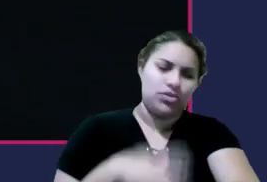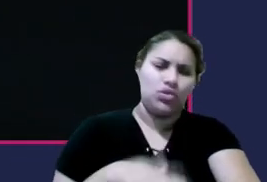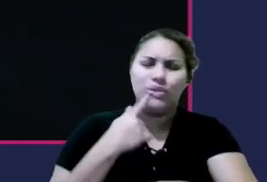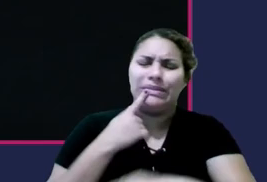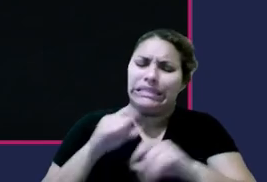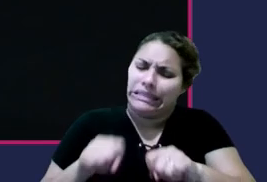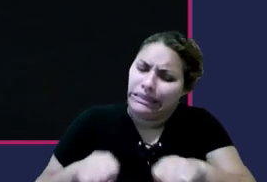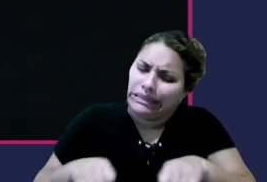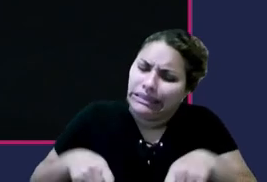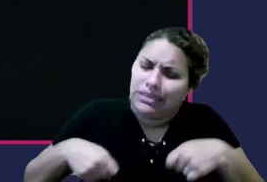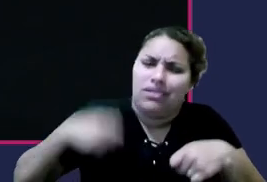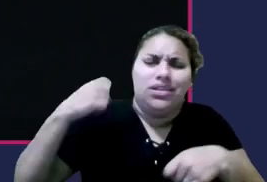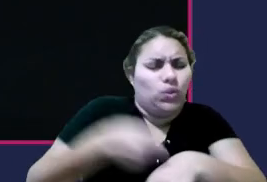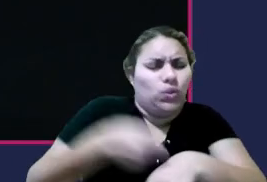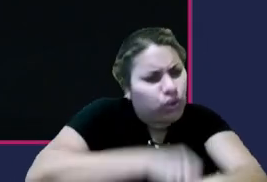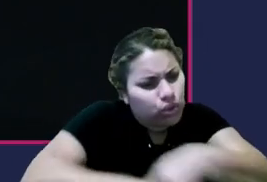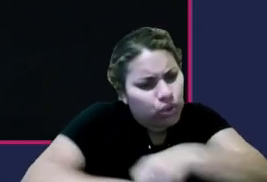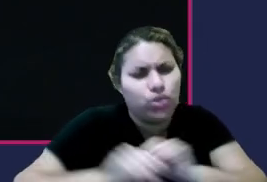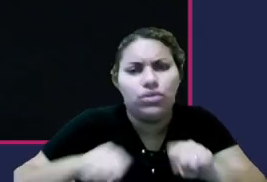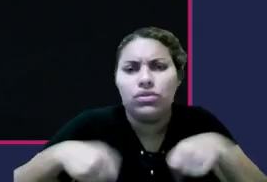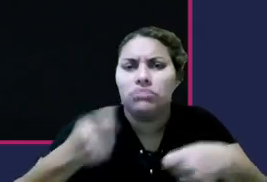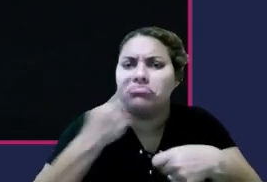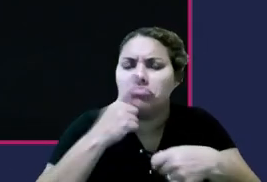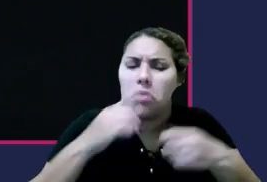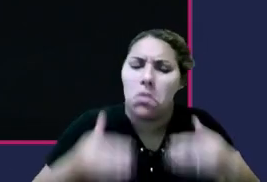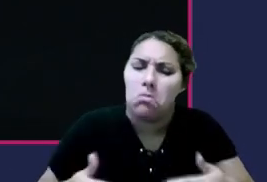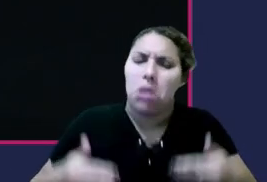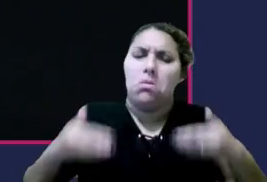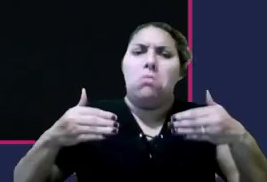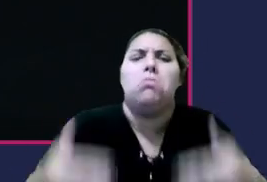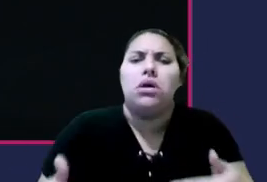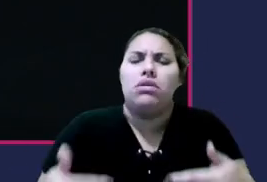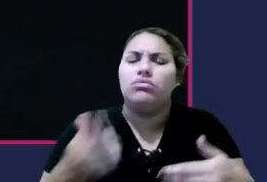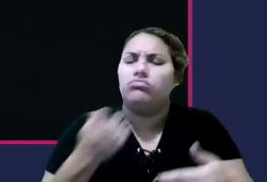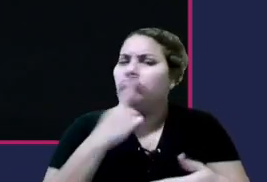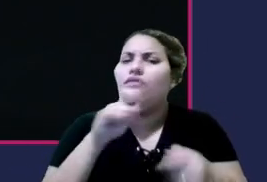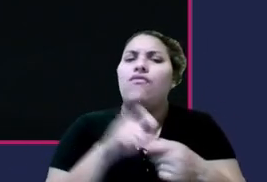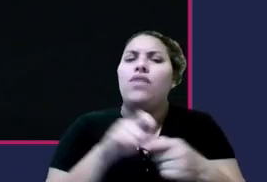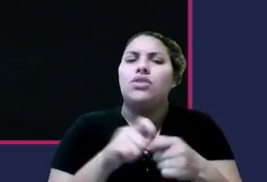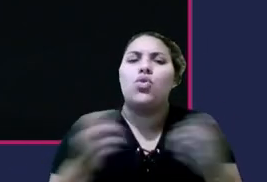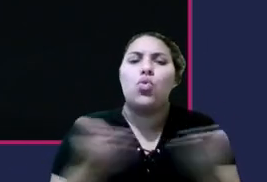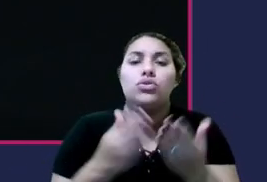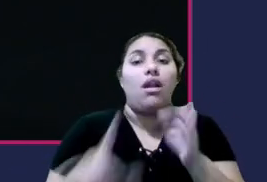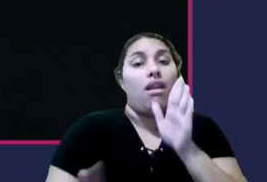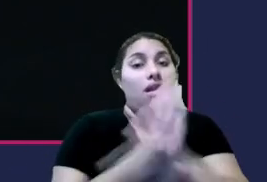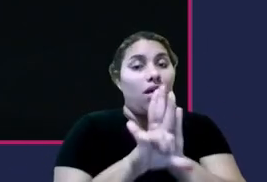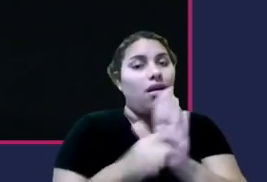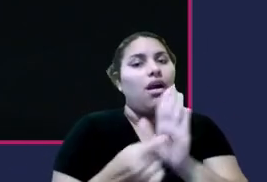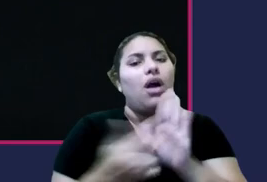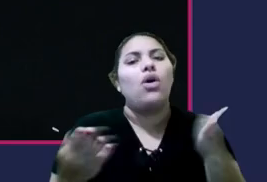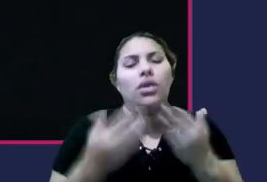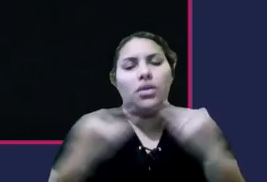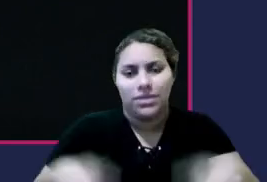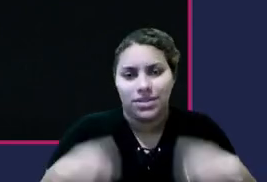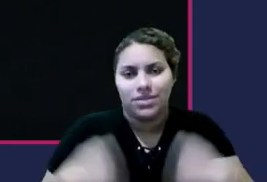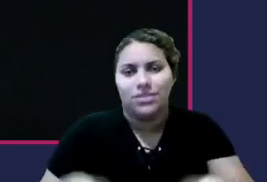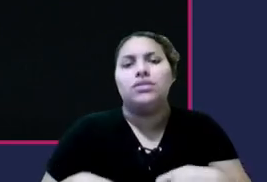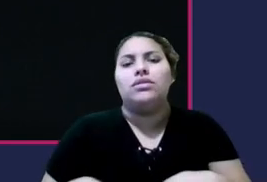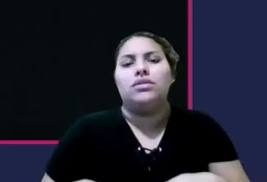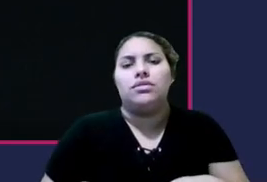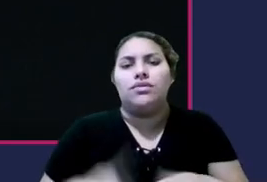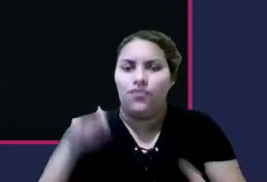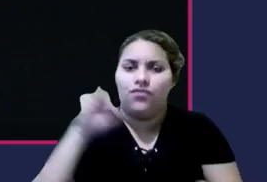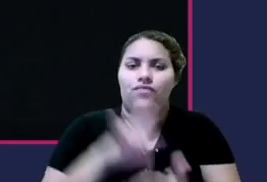We ran a lot, but we managed to advance, and now it's a law.